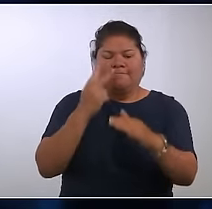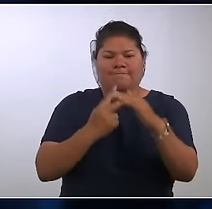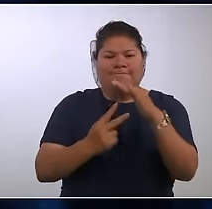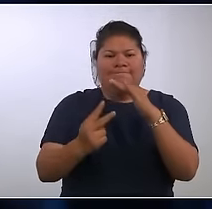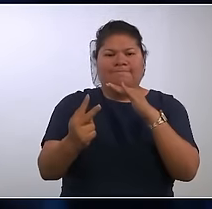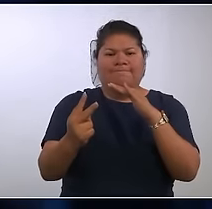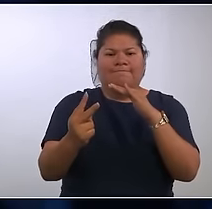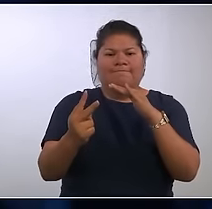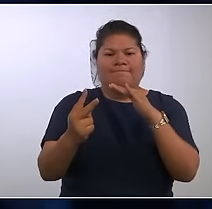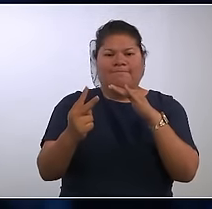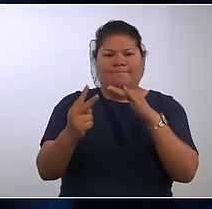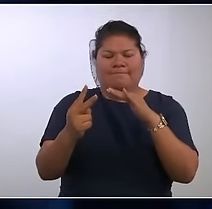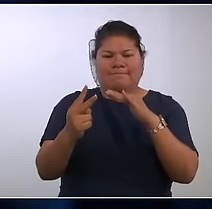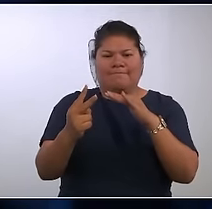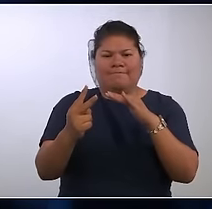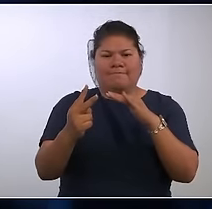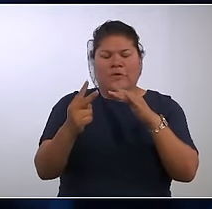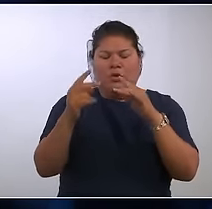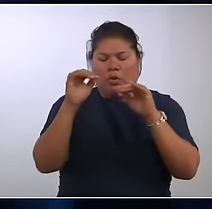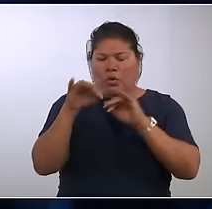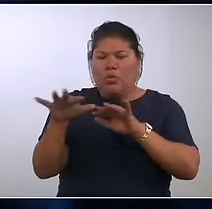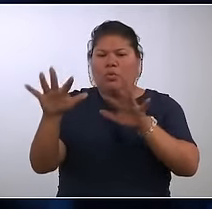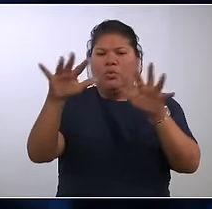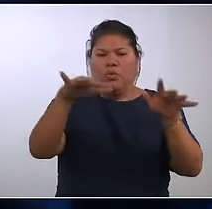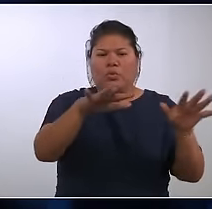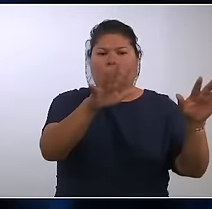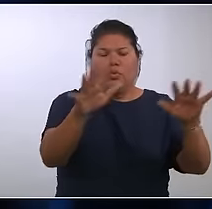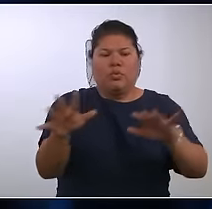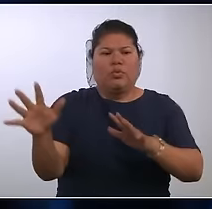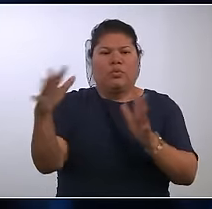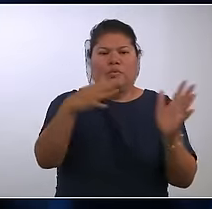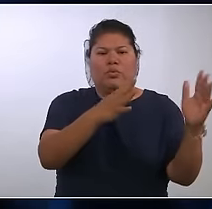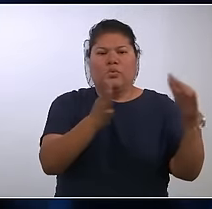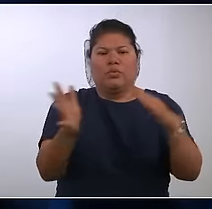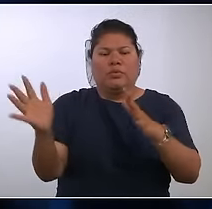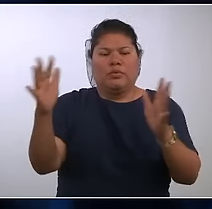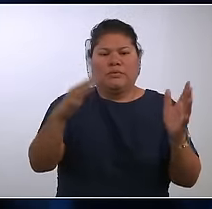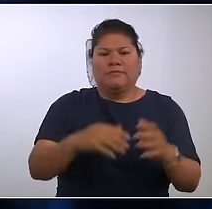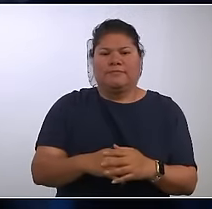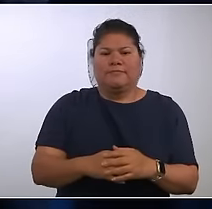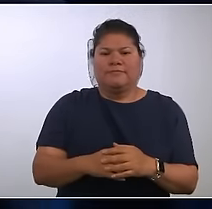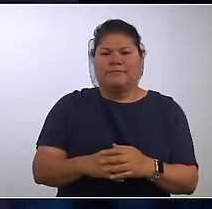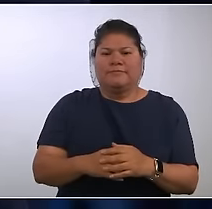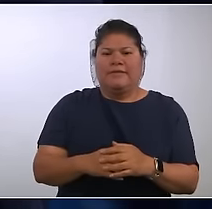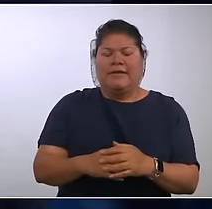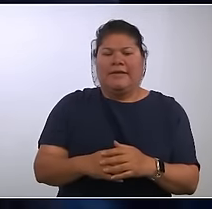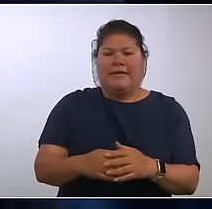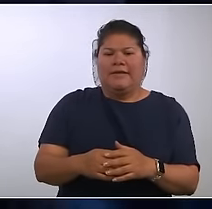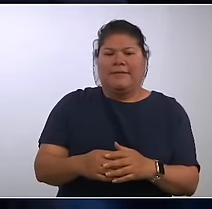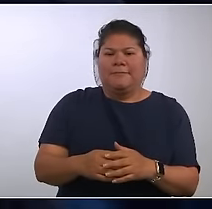Profetiza. Prophesy. Al viento. Unto the wind. Y me dijo,